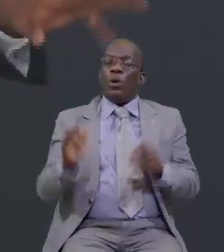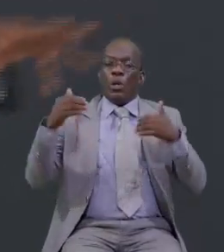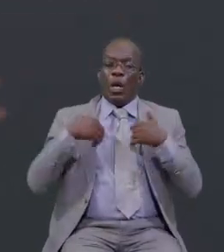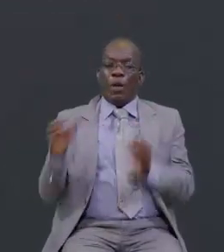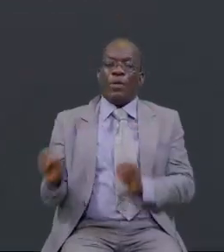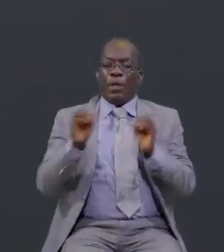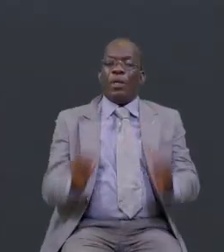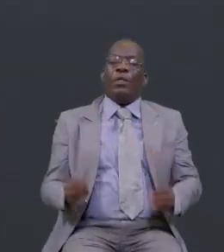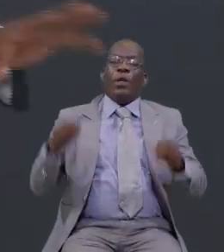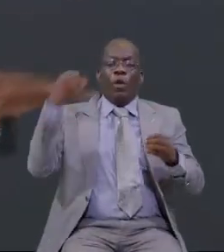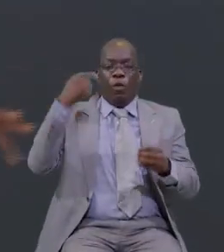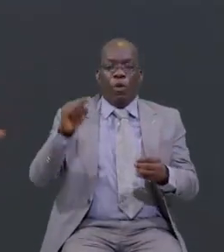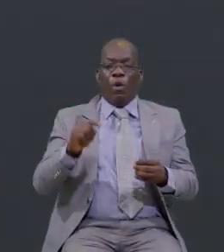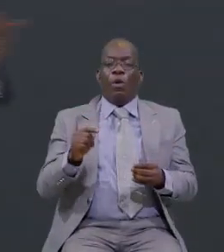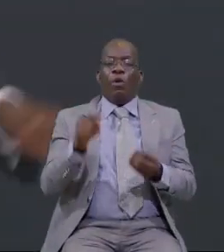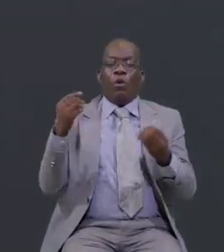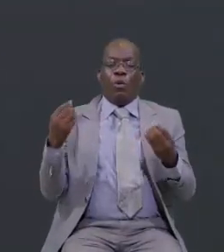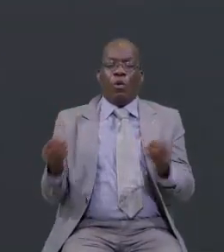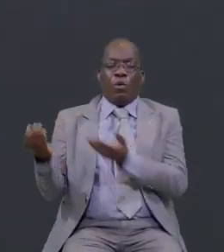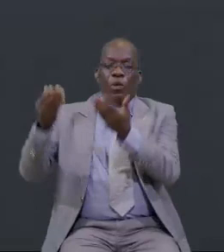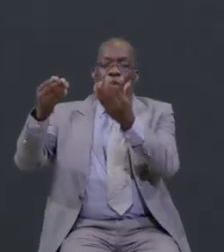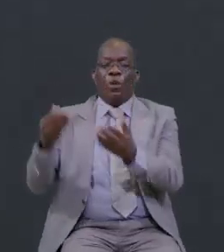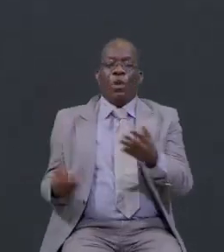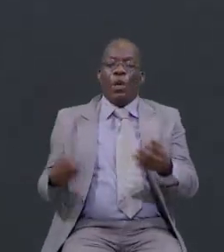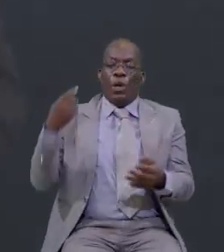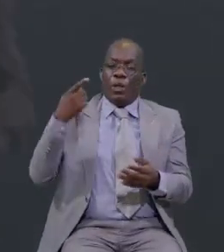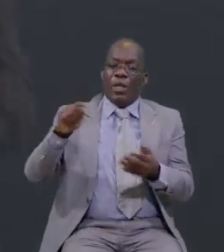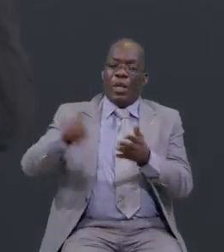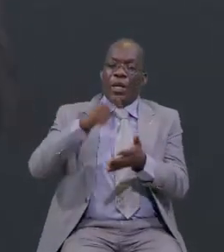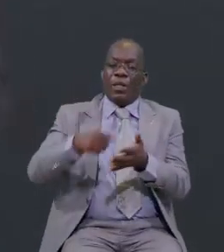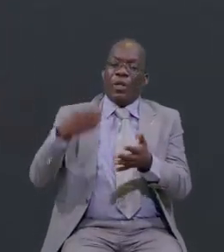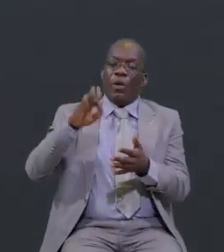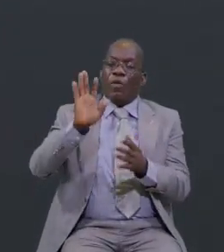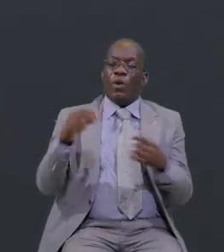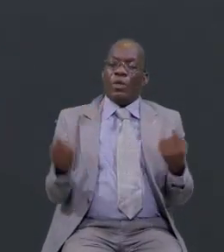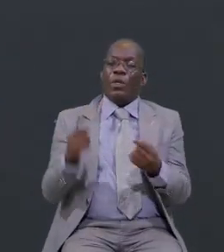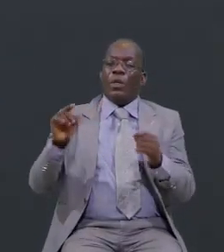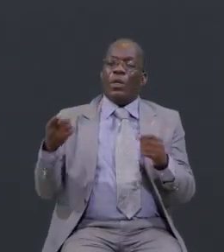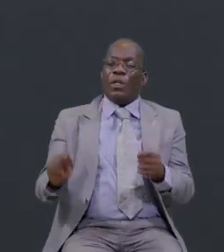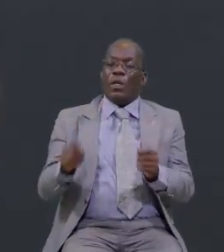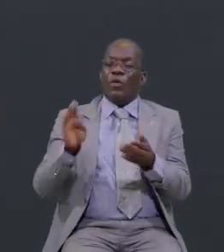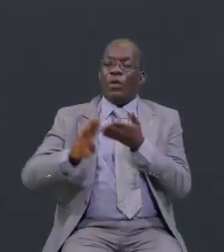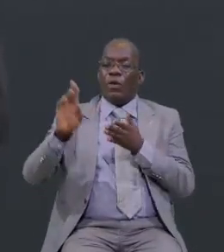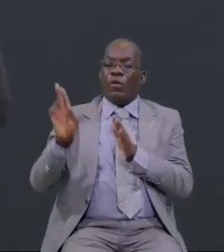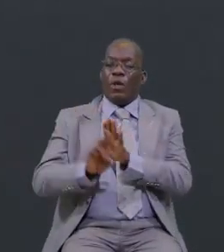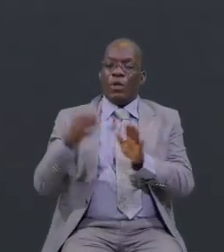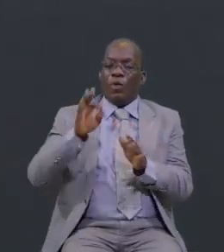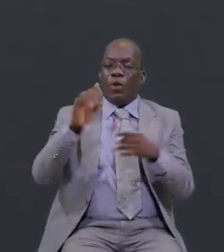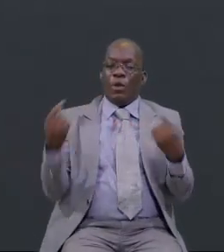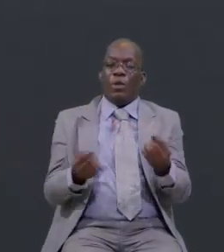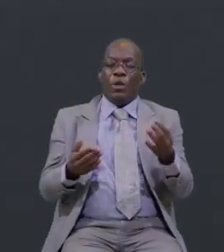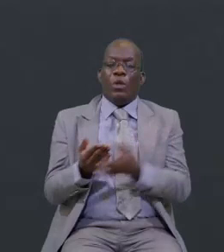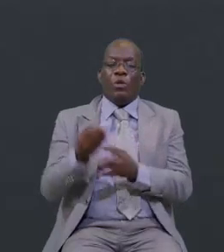the covering for your sin, the cleansing of your sin, the cancellation of your sin through faith in his blood,